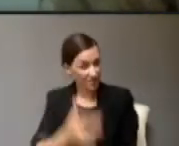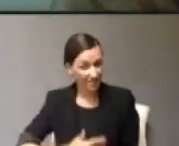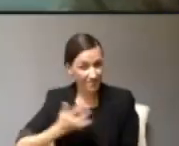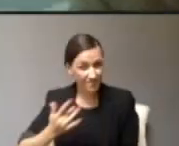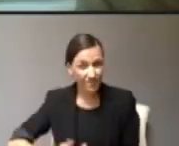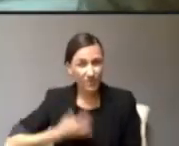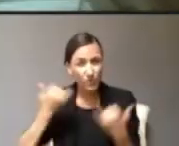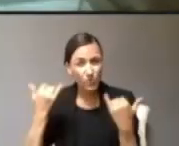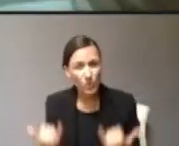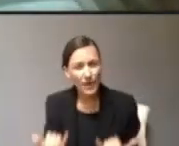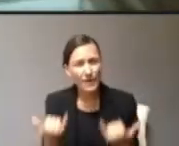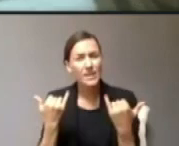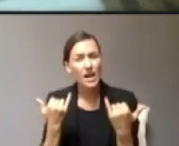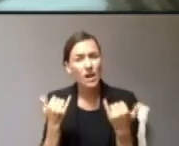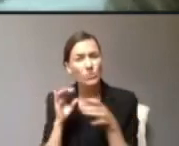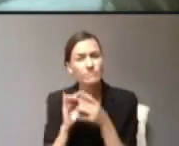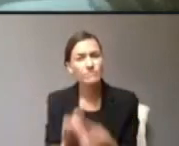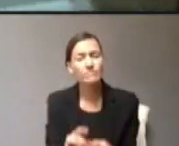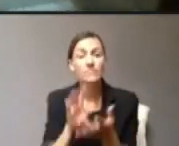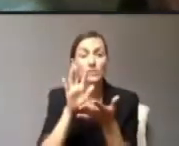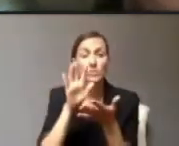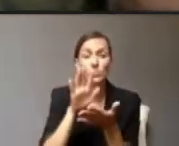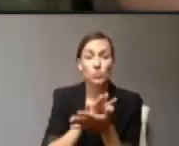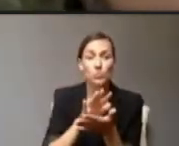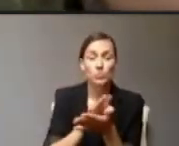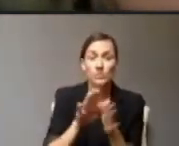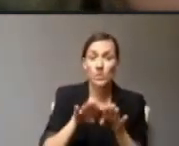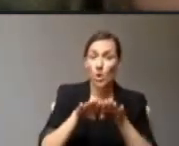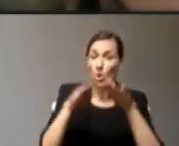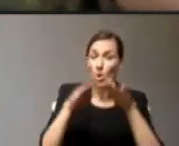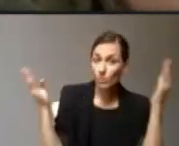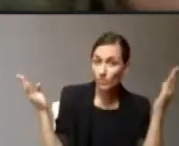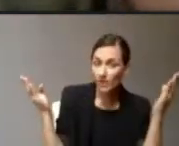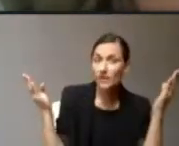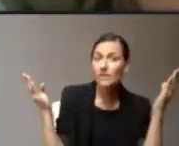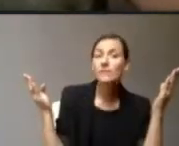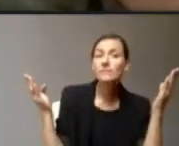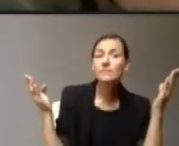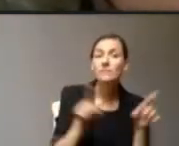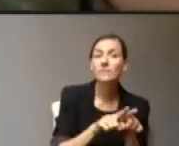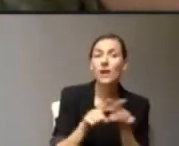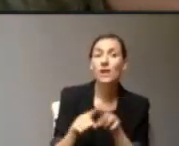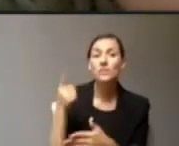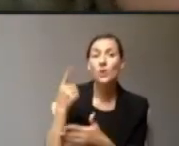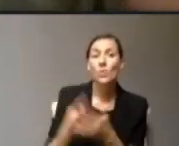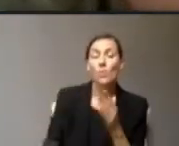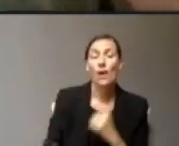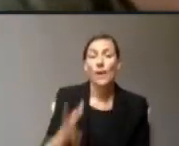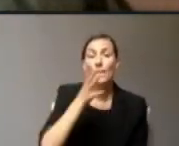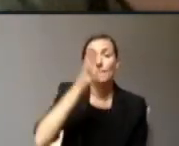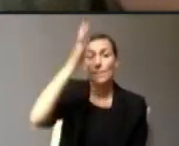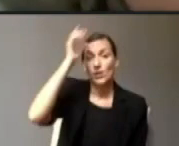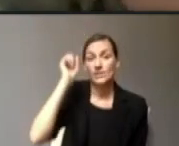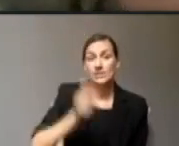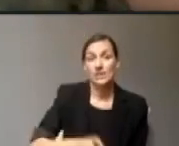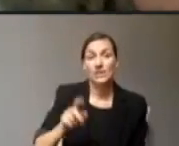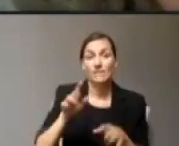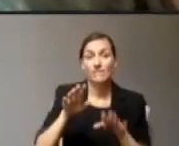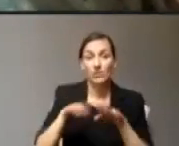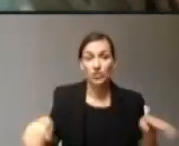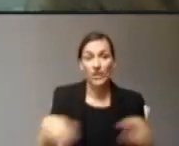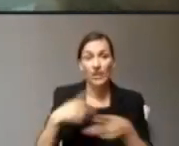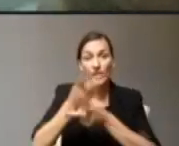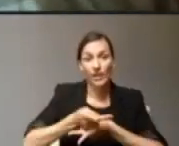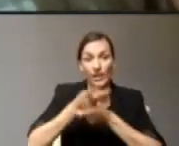of the summer as it relates to schools opening, but also what parents need as it relates to childcare and out of school time